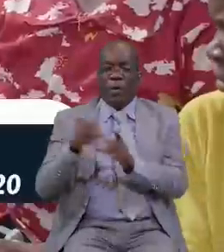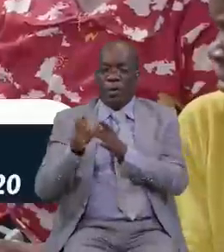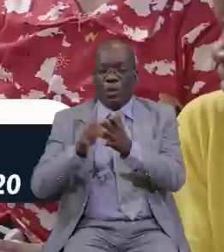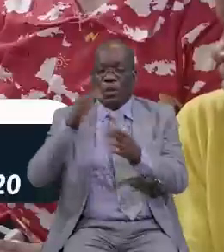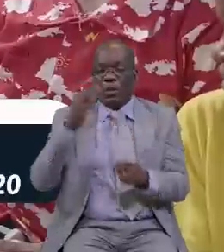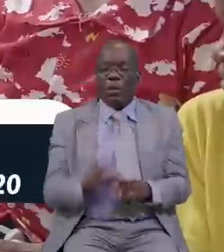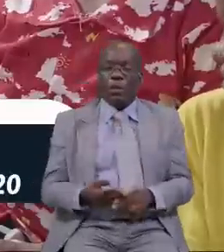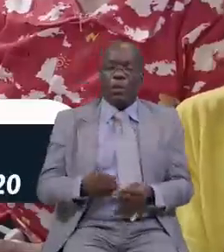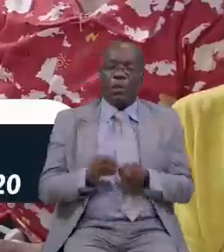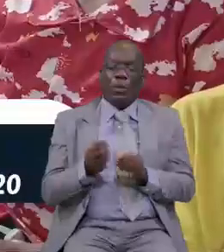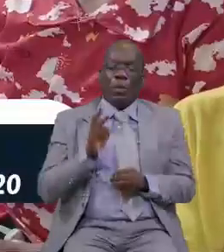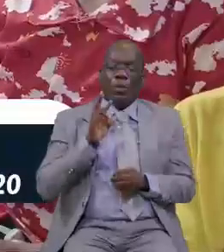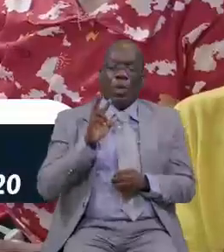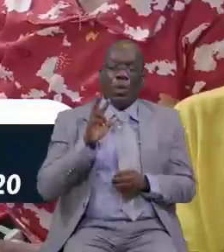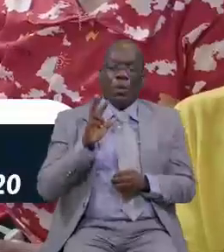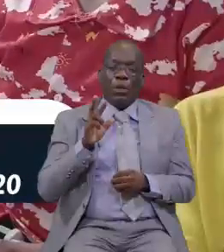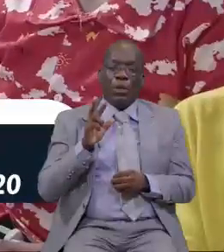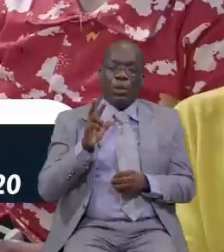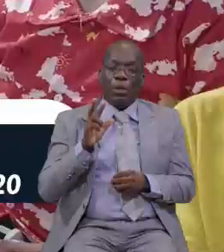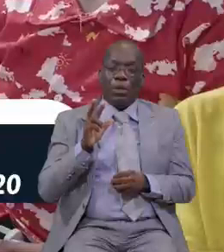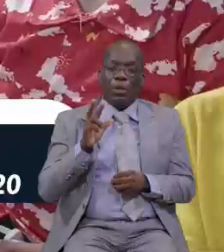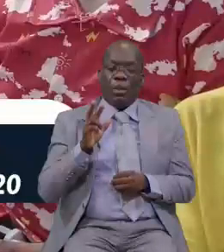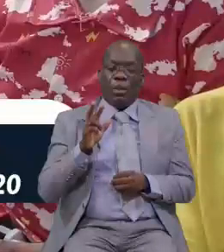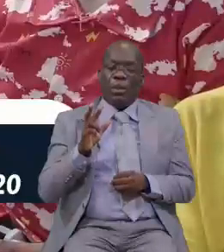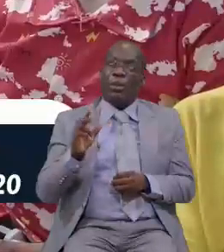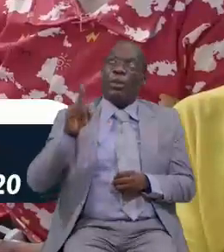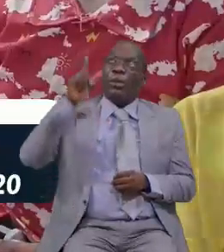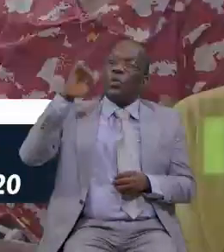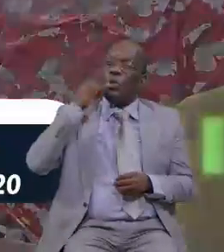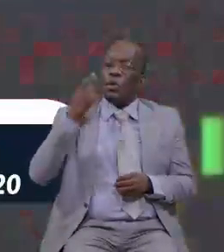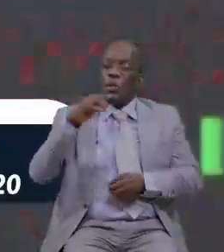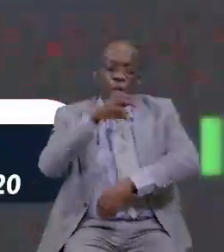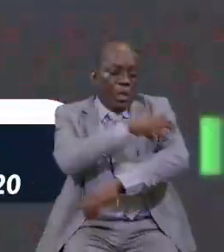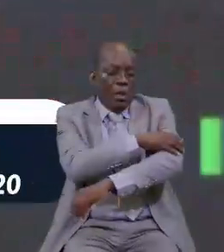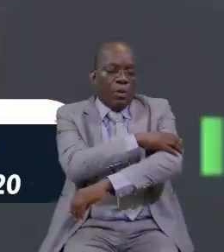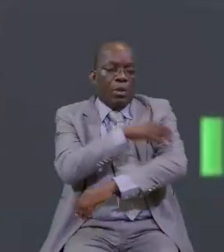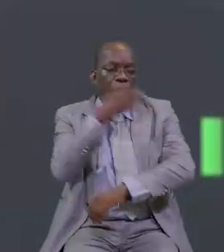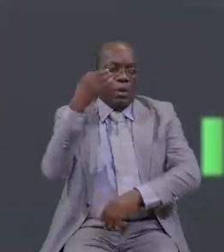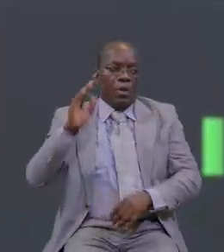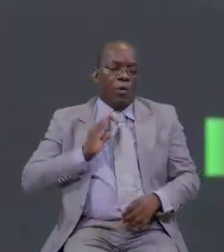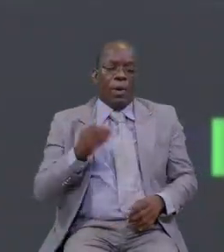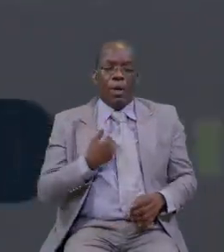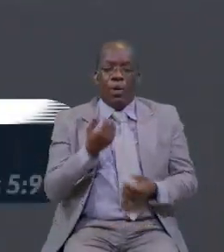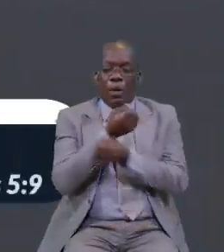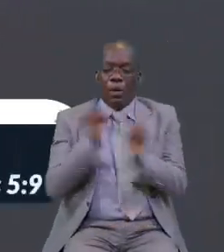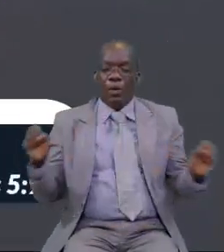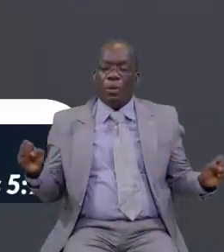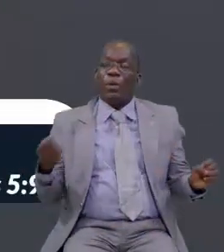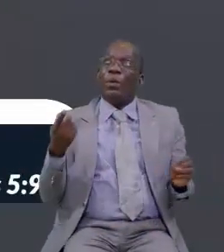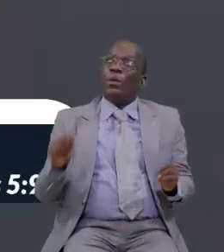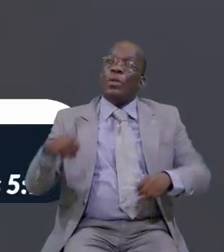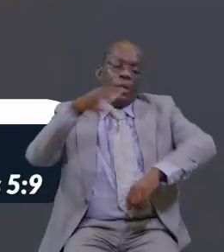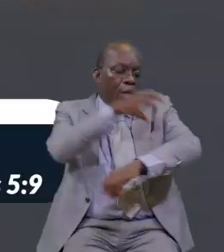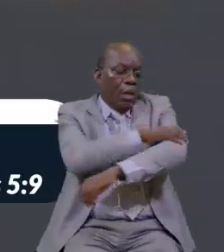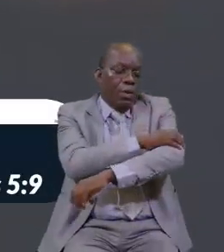three here. Number three, he is the captain of our salvation. The captain